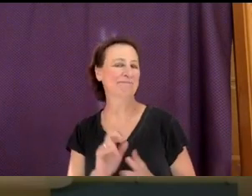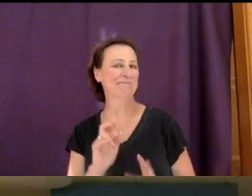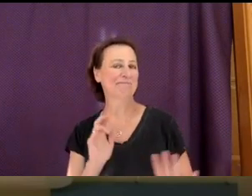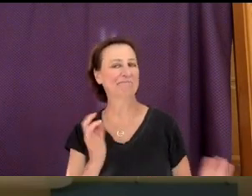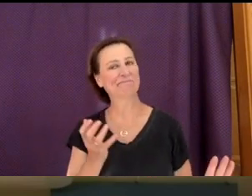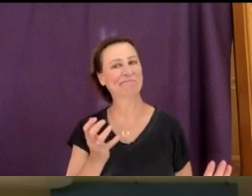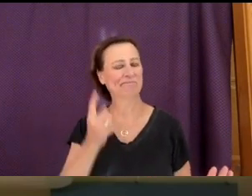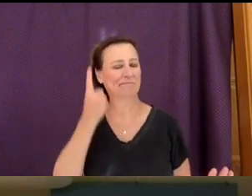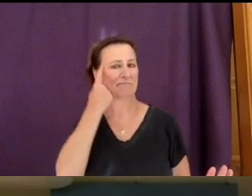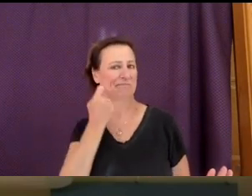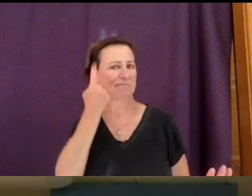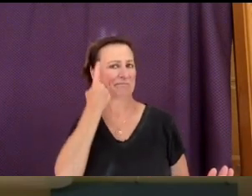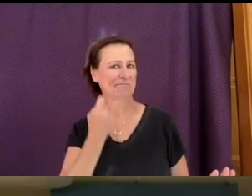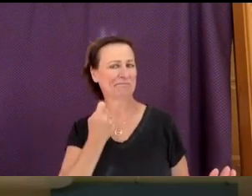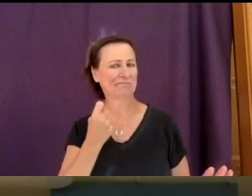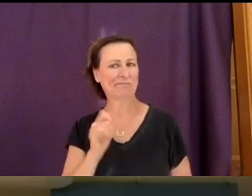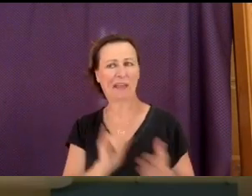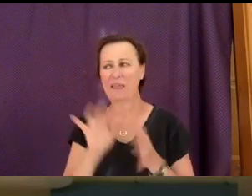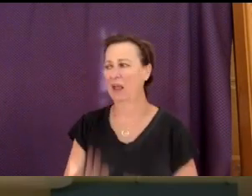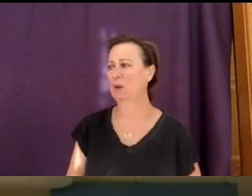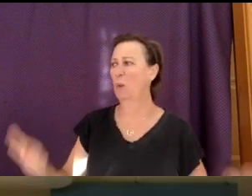only of an amused chuckle.